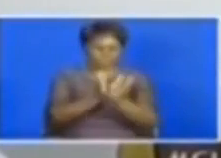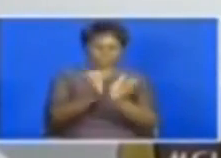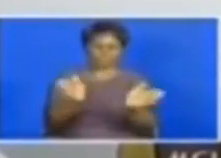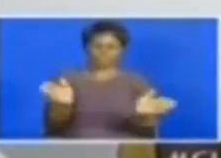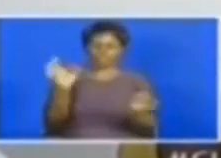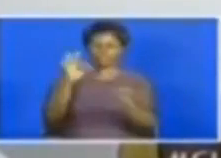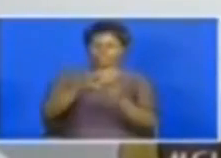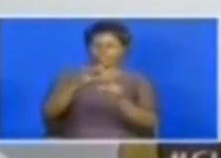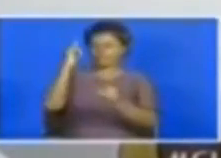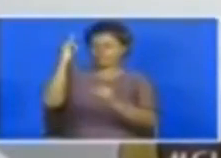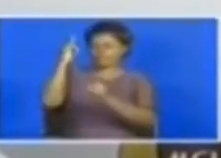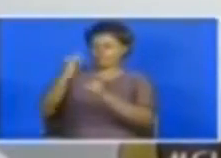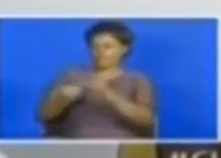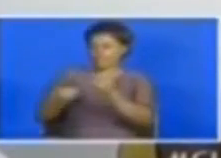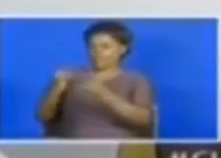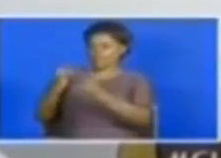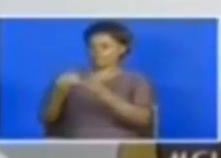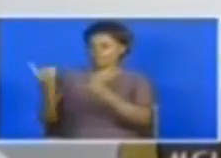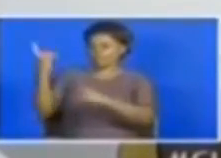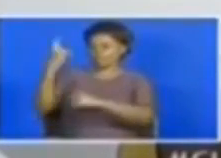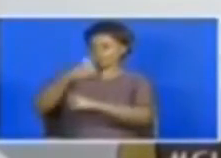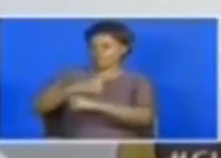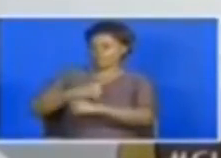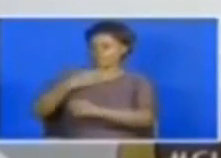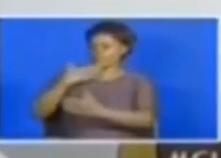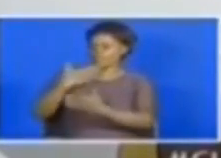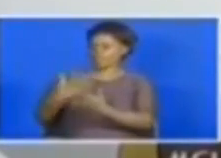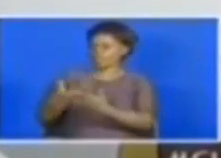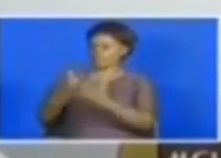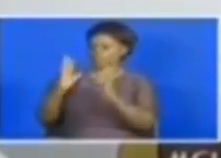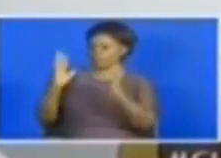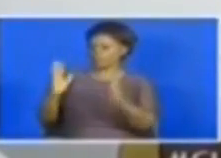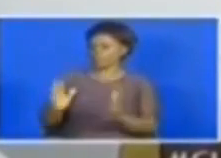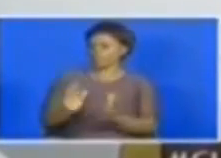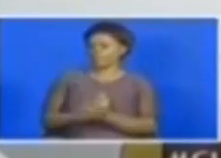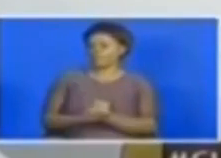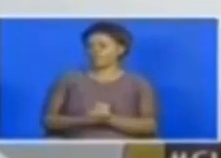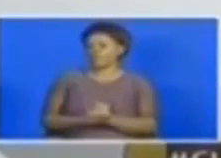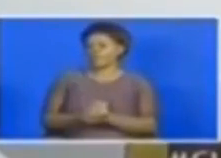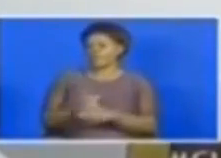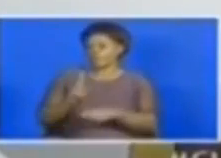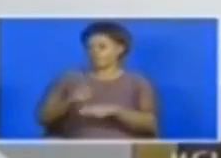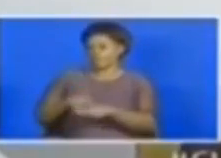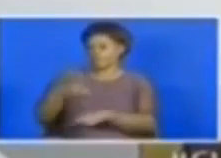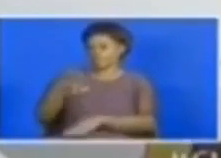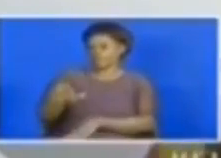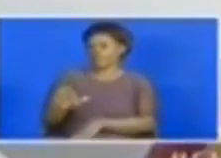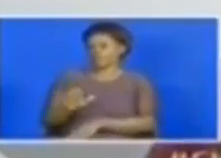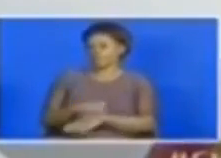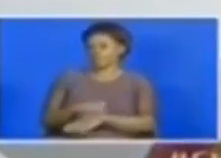election. It's the final days. I thank you very much for making the time Thank you, to be with us. Dr. Roselyn Akombe.